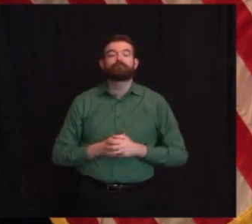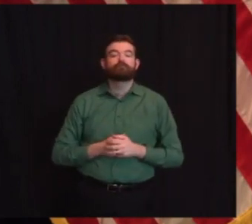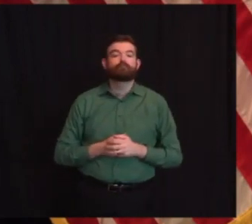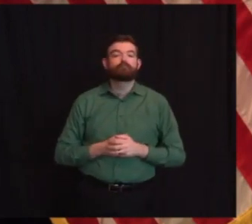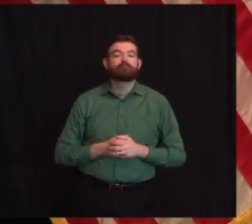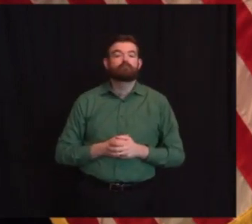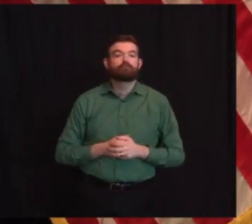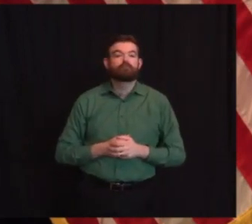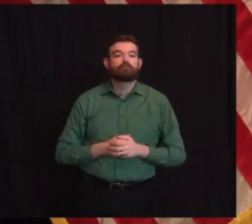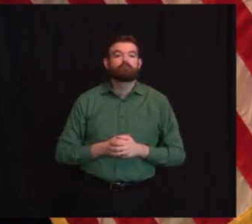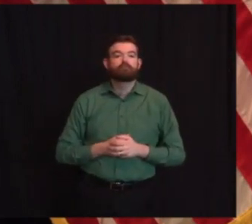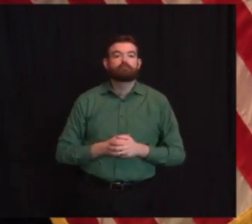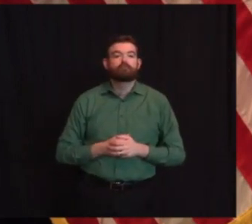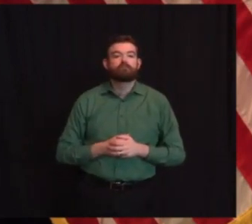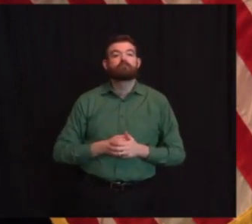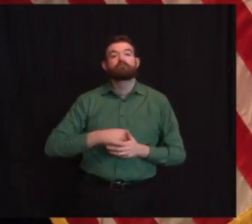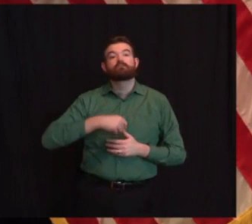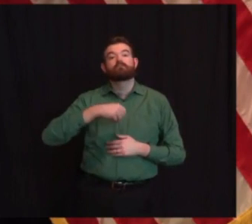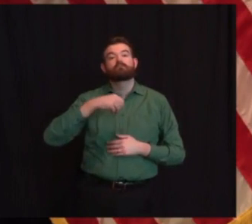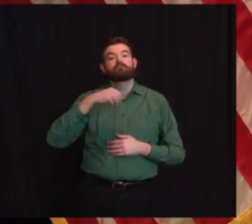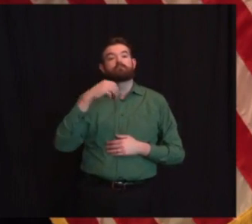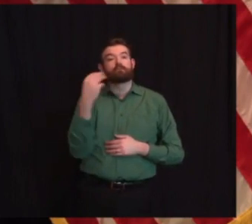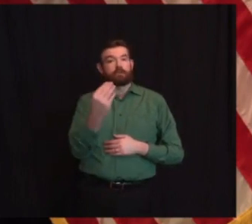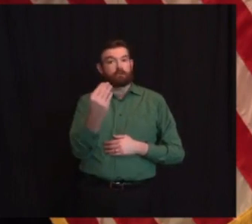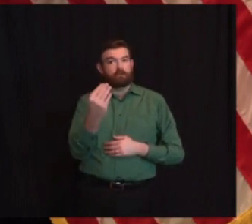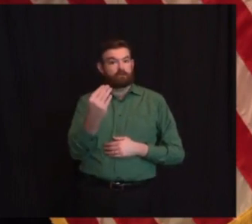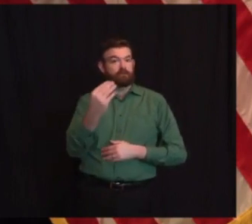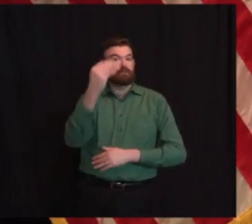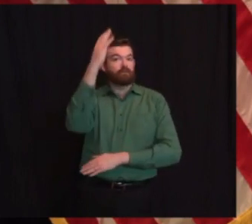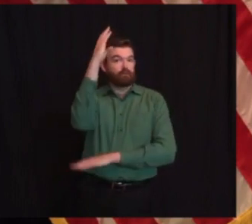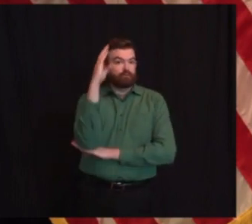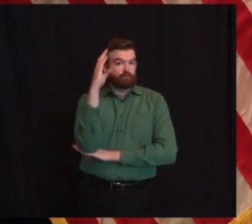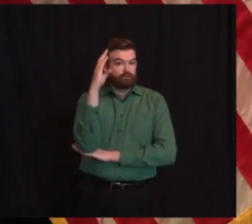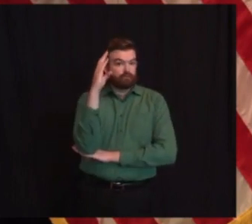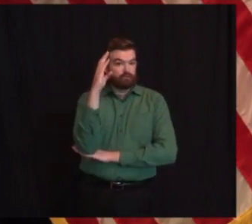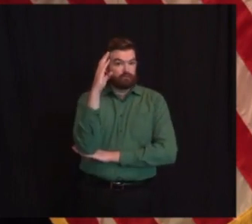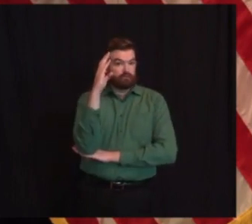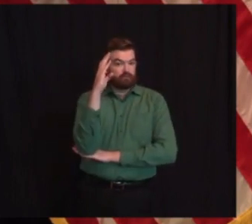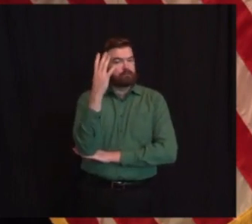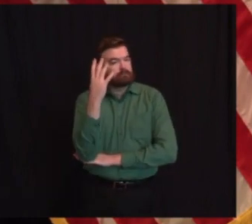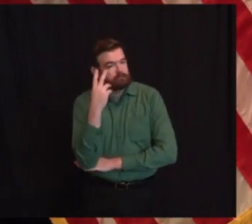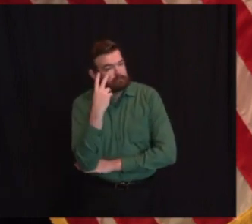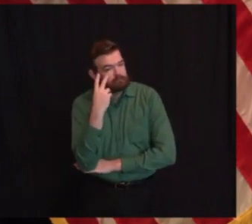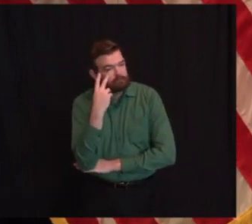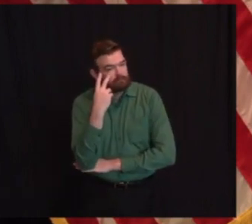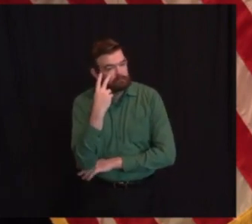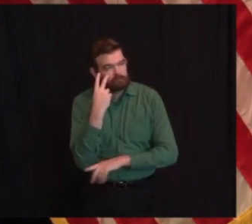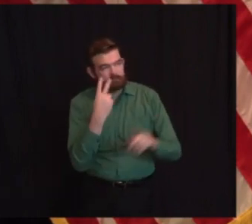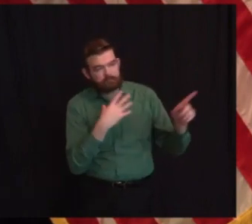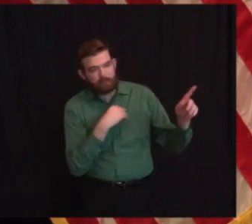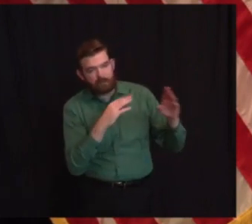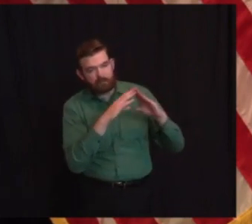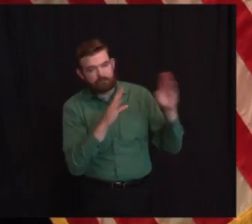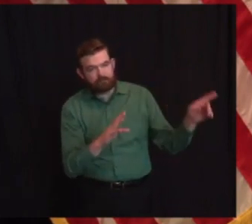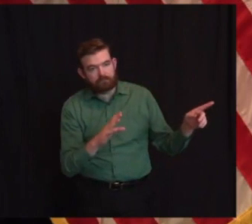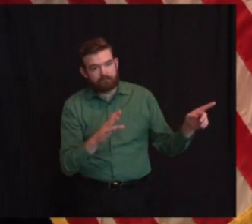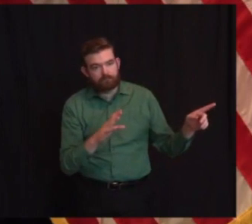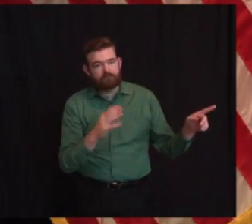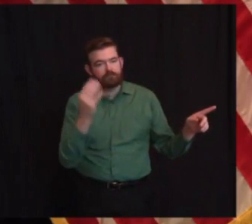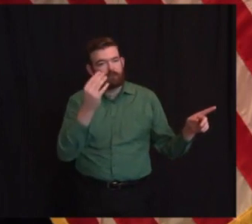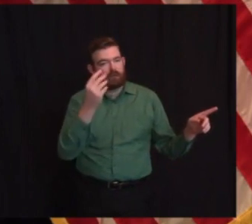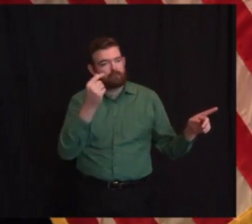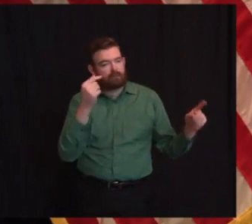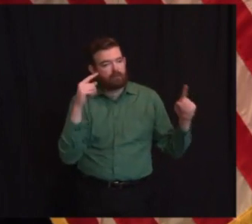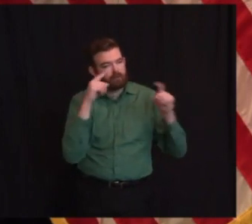unless you hear otherwise, at noon. Have I got that right, Maya? A little bit of a complicated day, but we'll be back, God willing, to